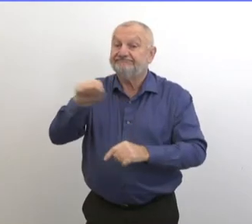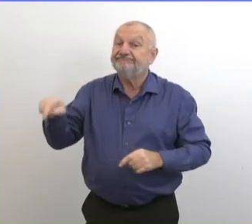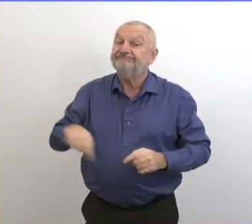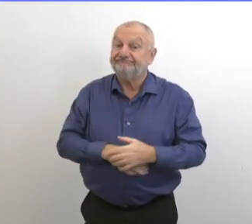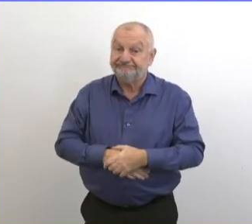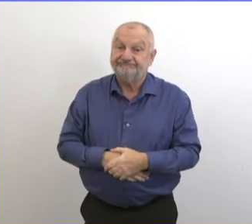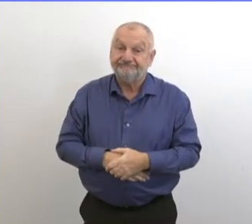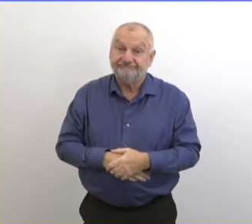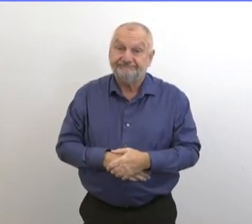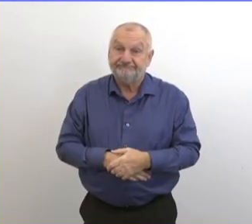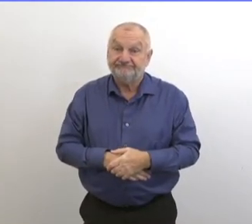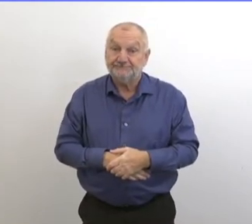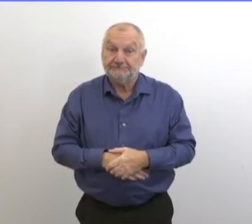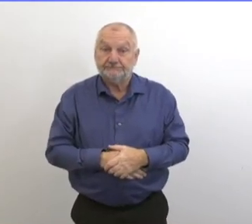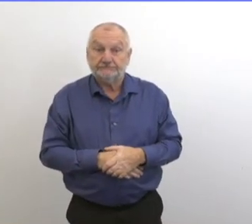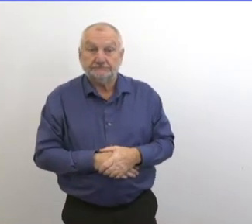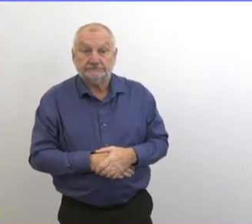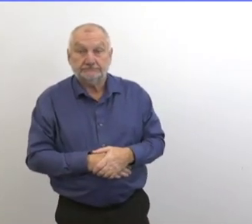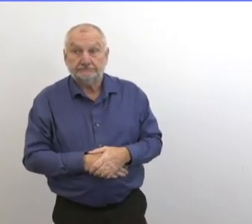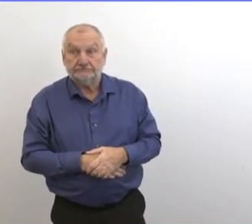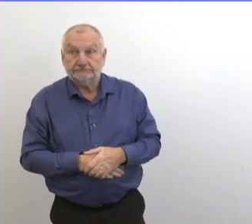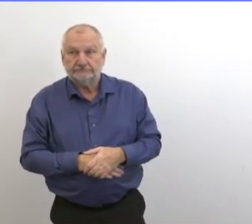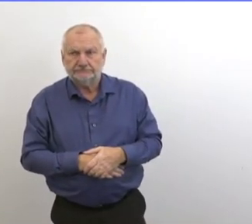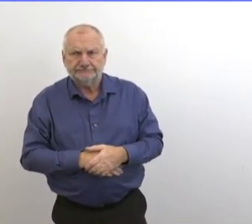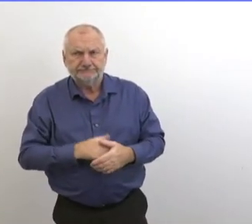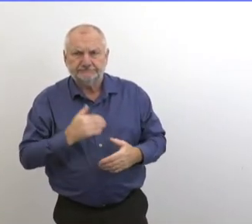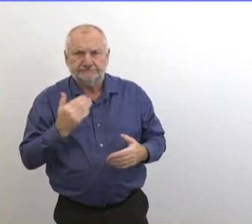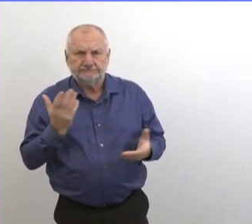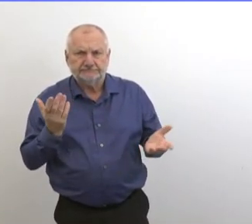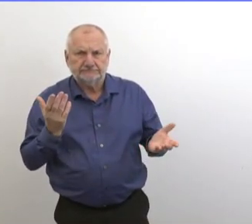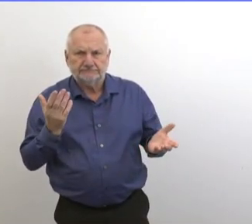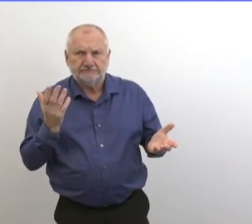And what was the choice in providing